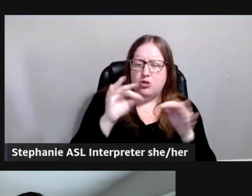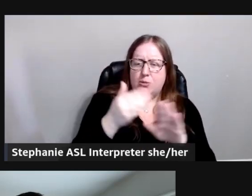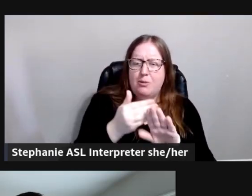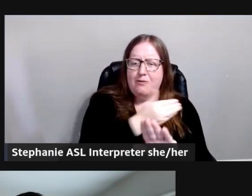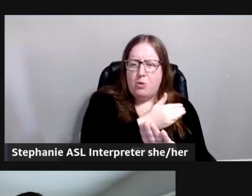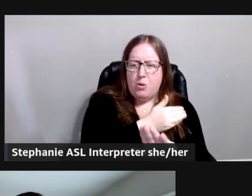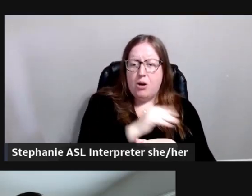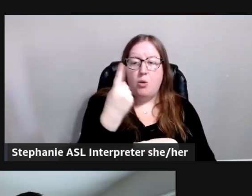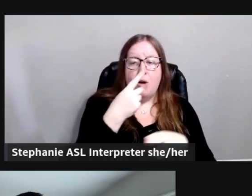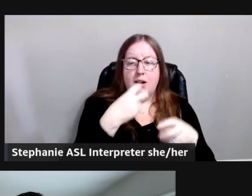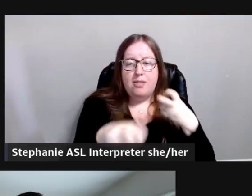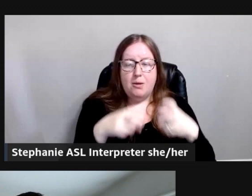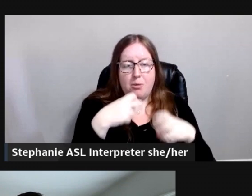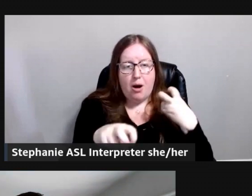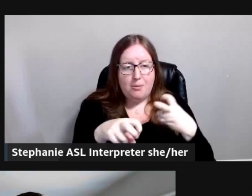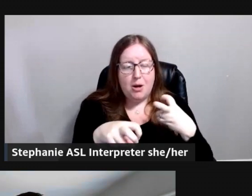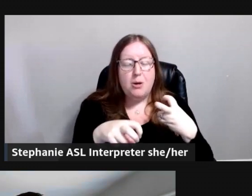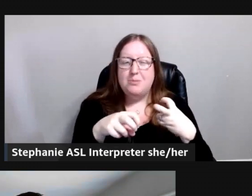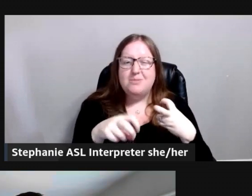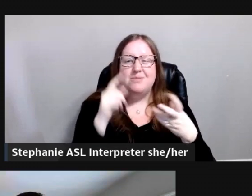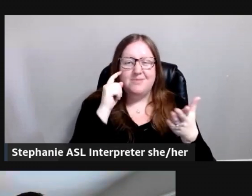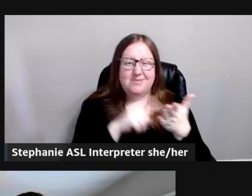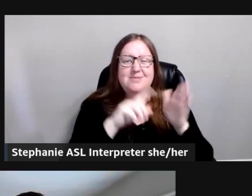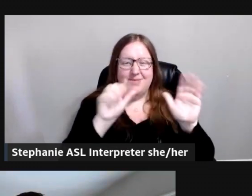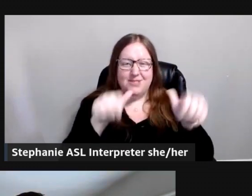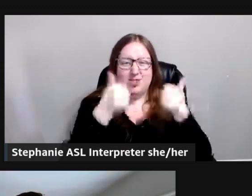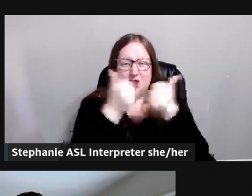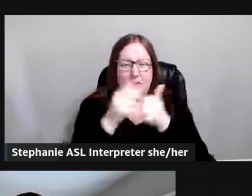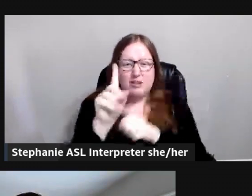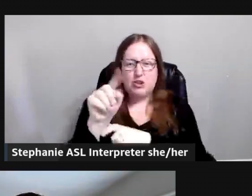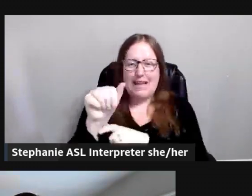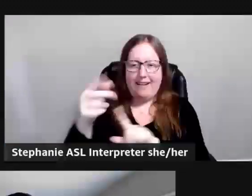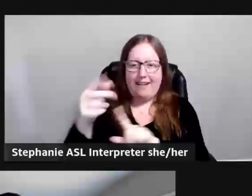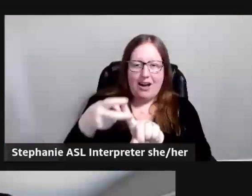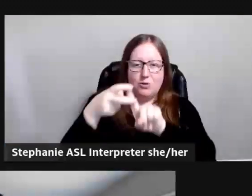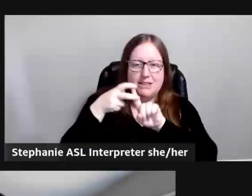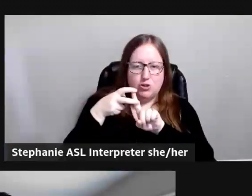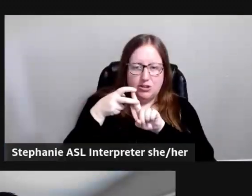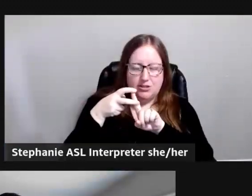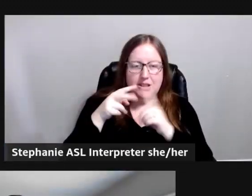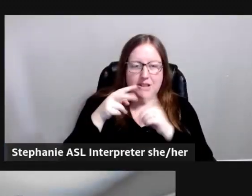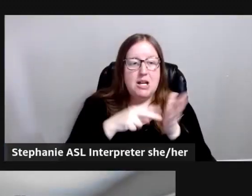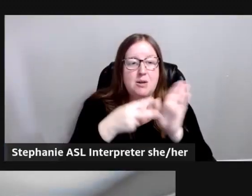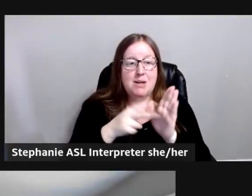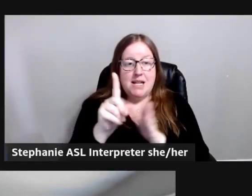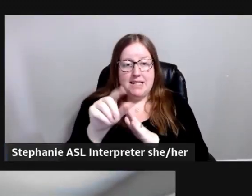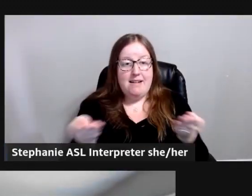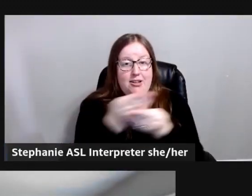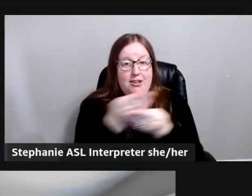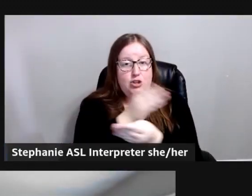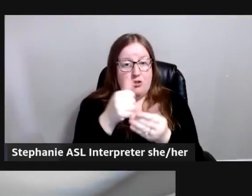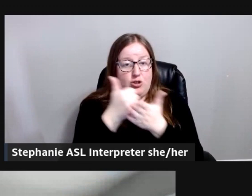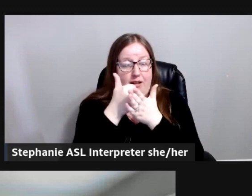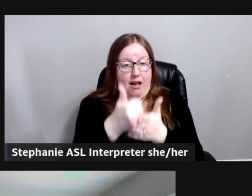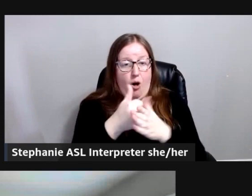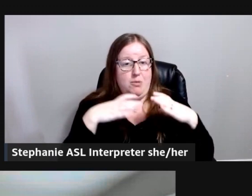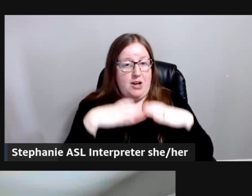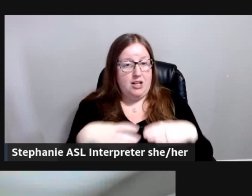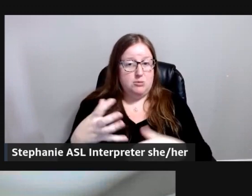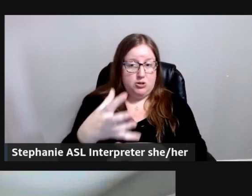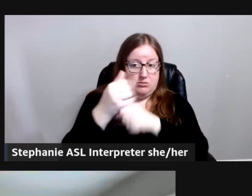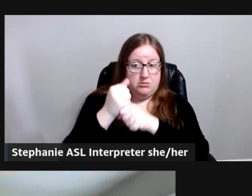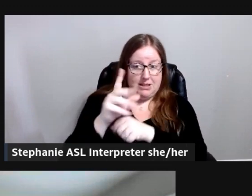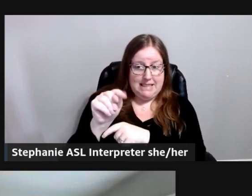of the problems that can be challenging is the data acquisition, and that's where the data exchange can help customers acquire data.